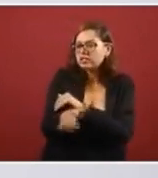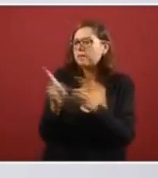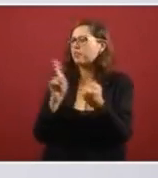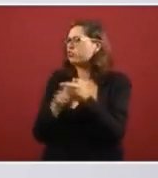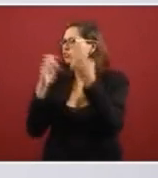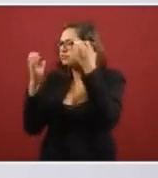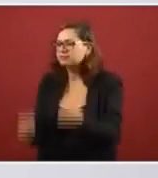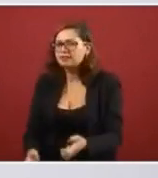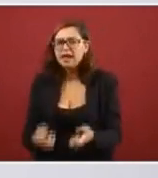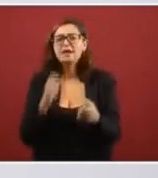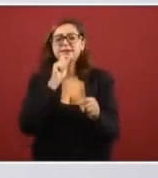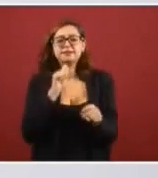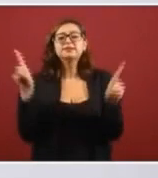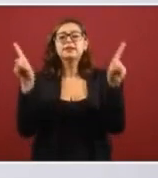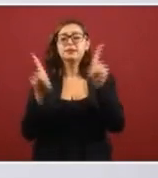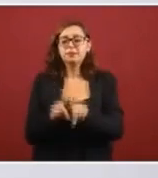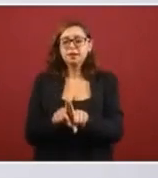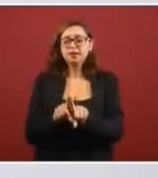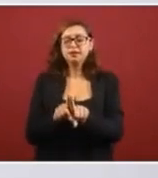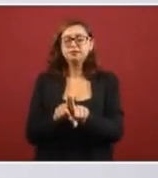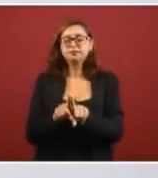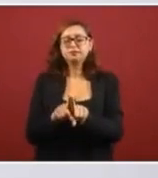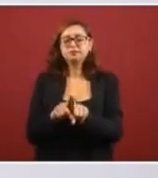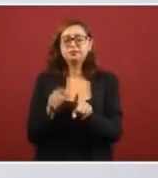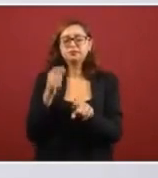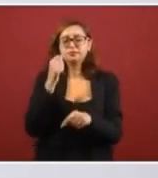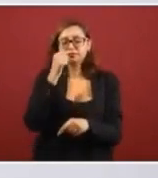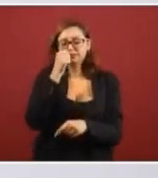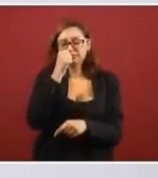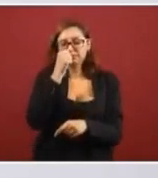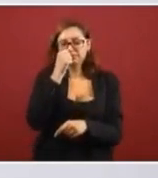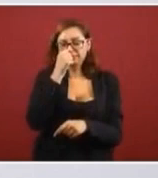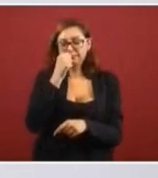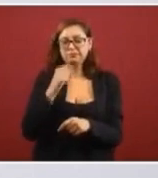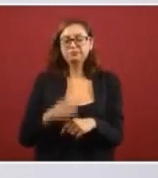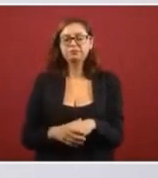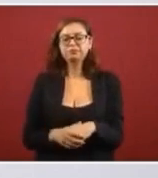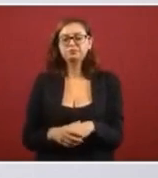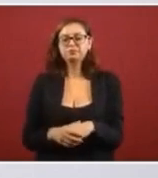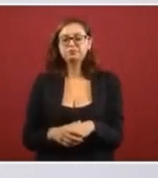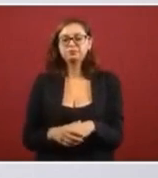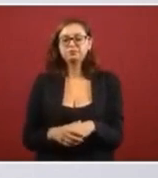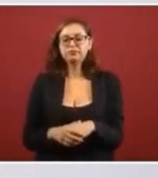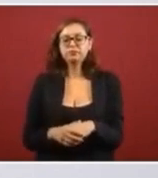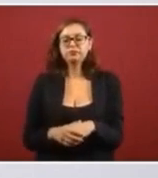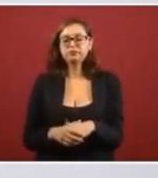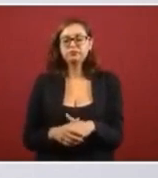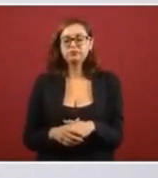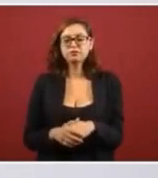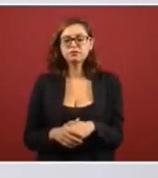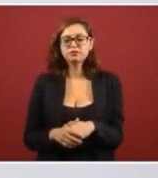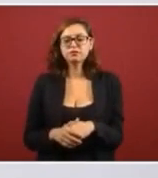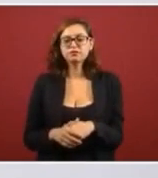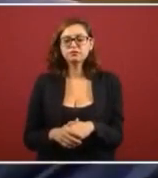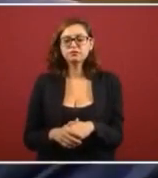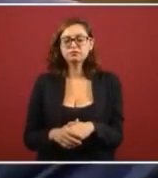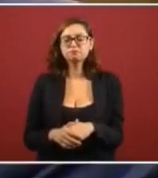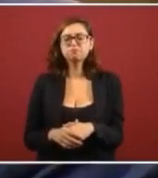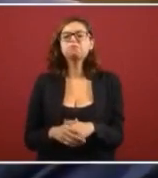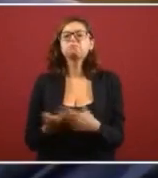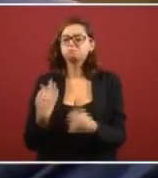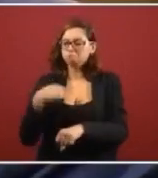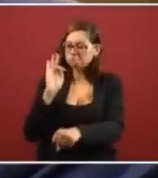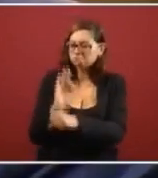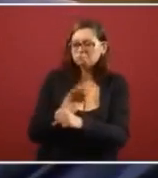40-some children from students from UC Napa and we're still looking and we're giving protection to